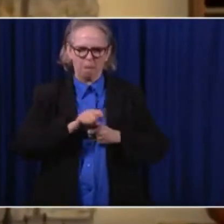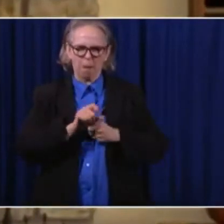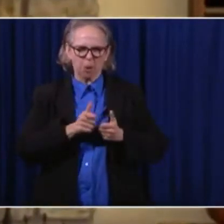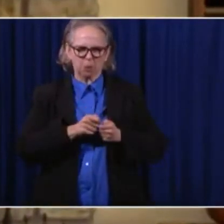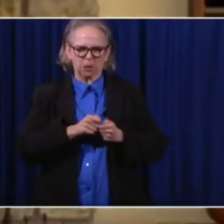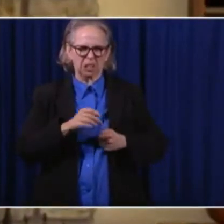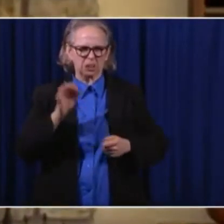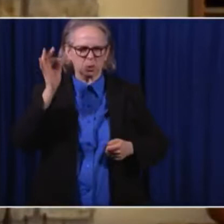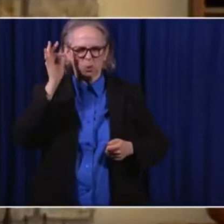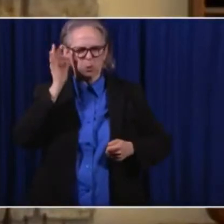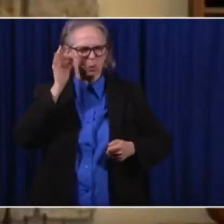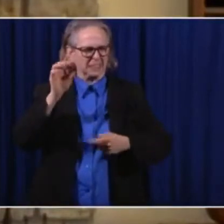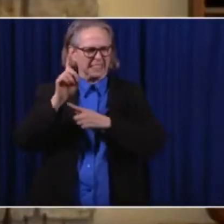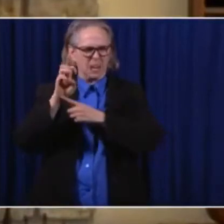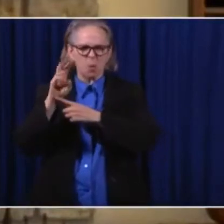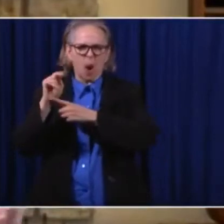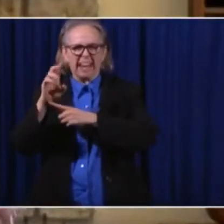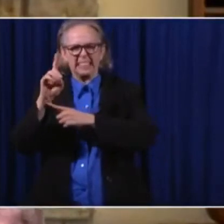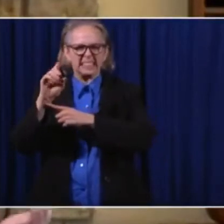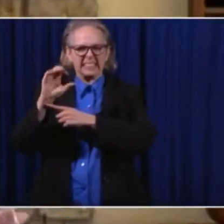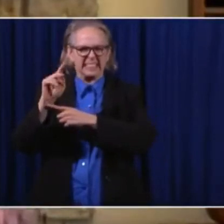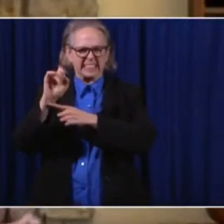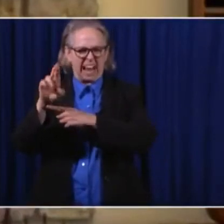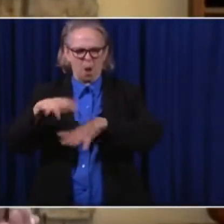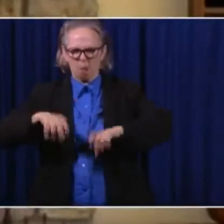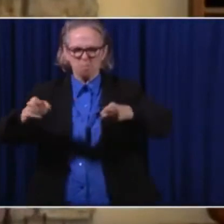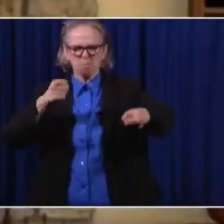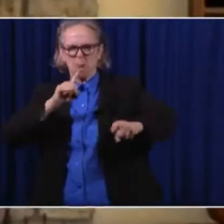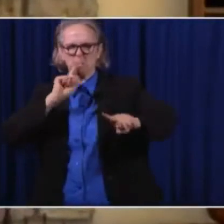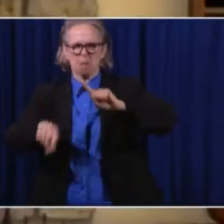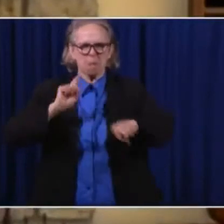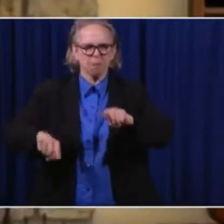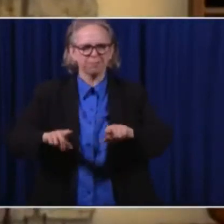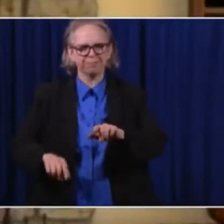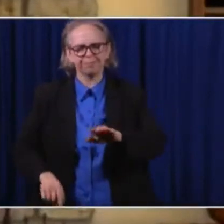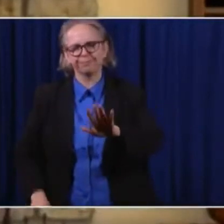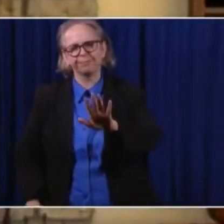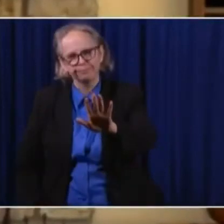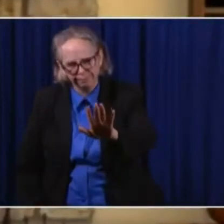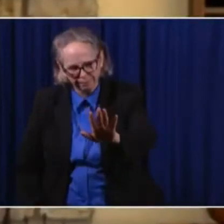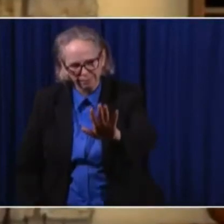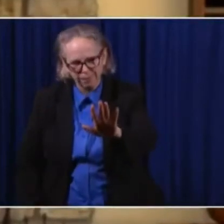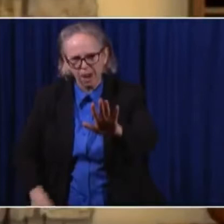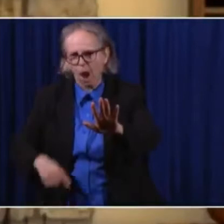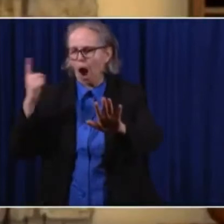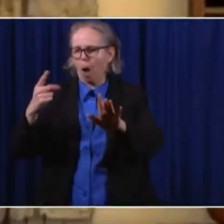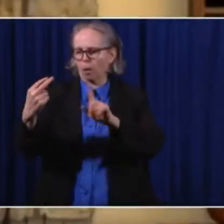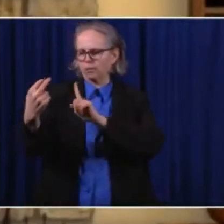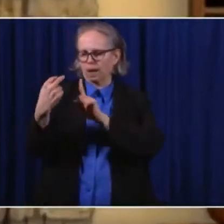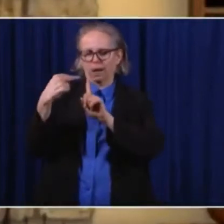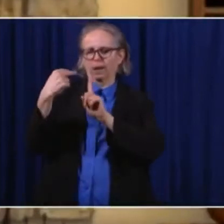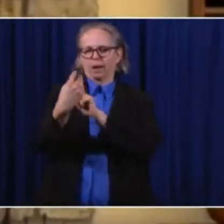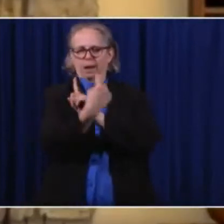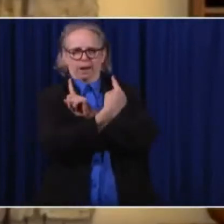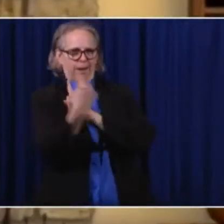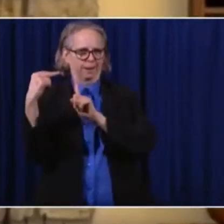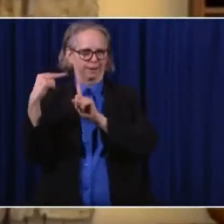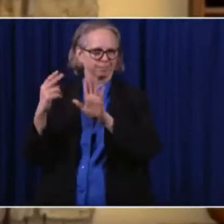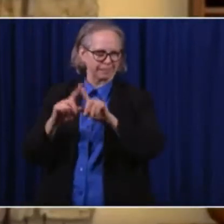tyrant and doing this. So, you know, we got different points of view, but we wanted to see what could be